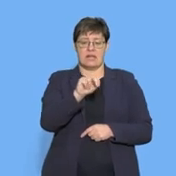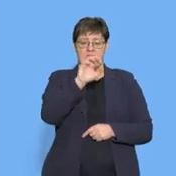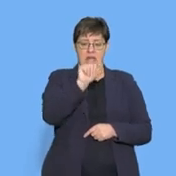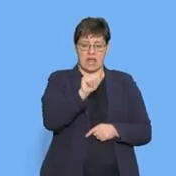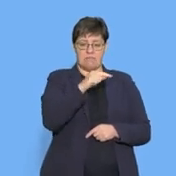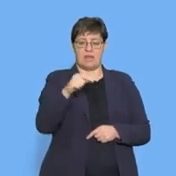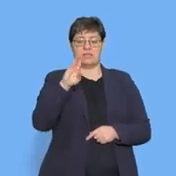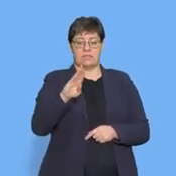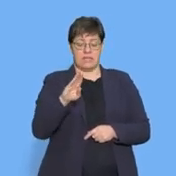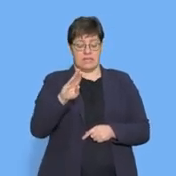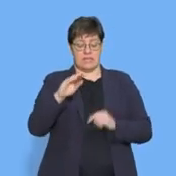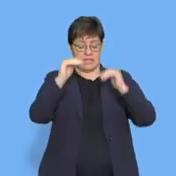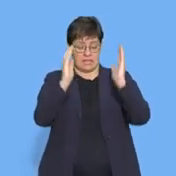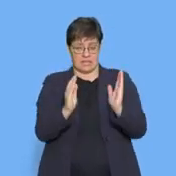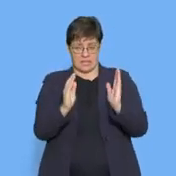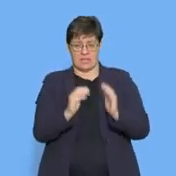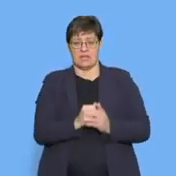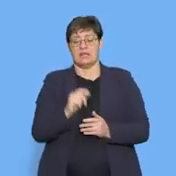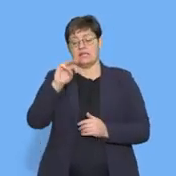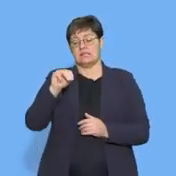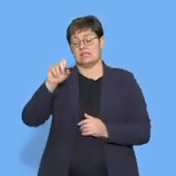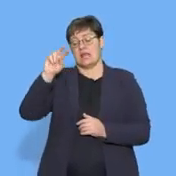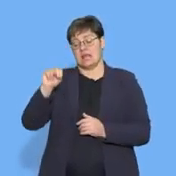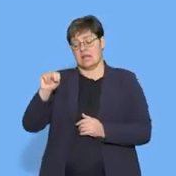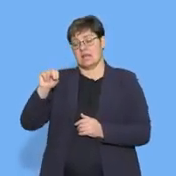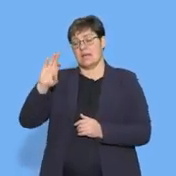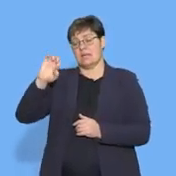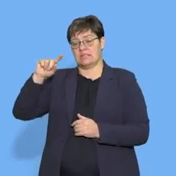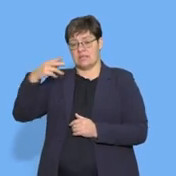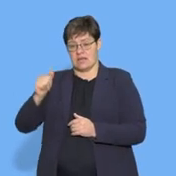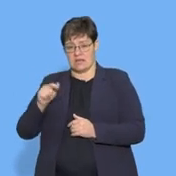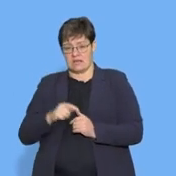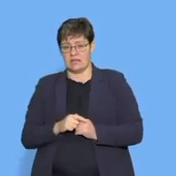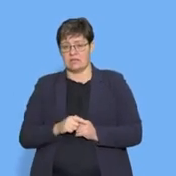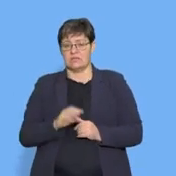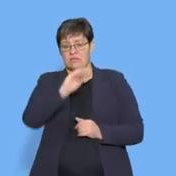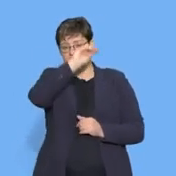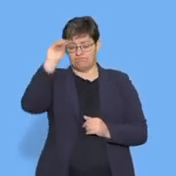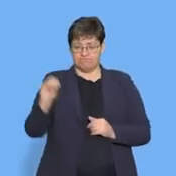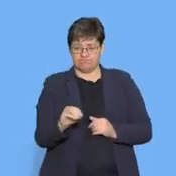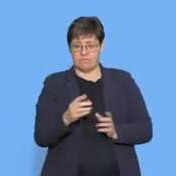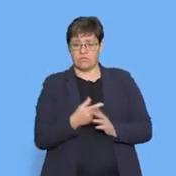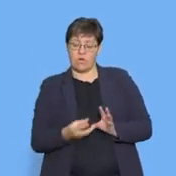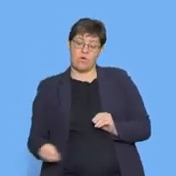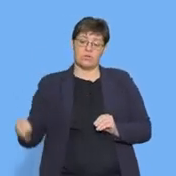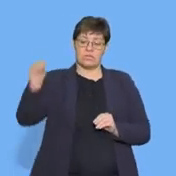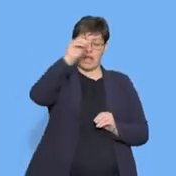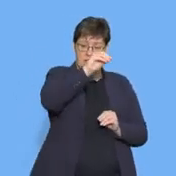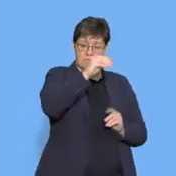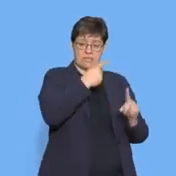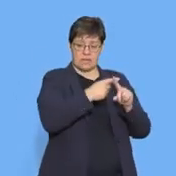N cos of alpha over sine of alpha minus beta. Now I'm just going to take this and just neaten this up and multiply this into the numerator